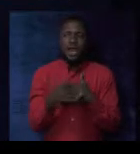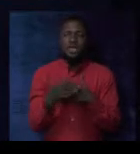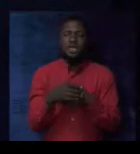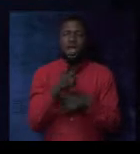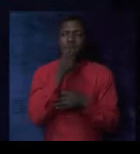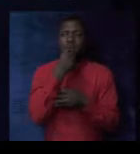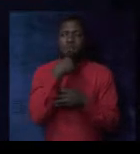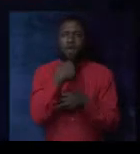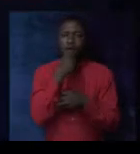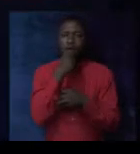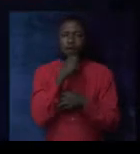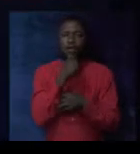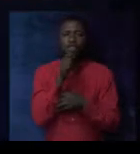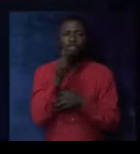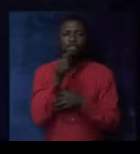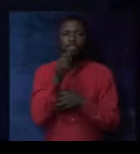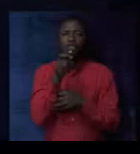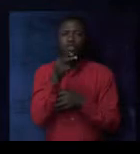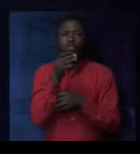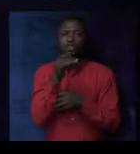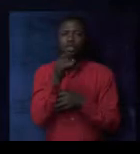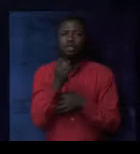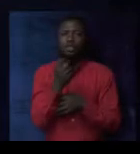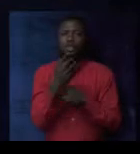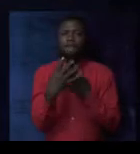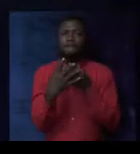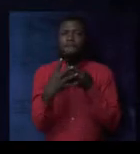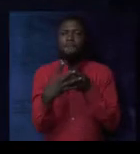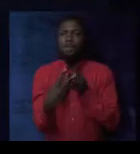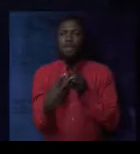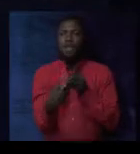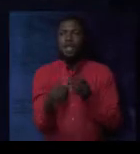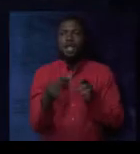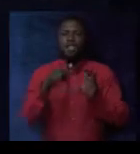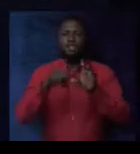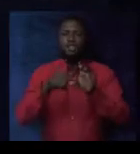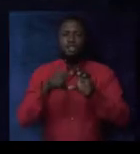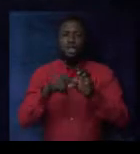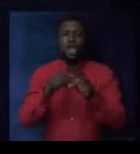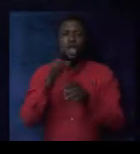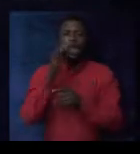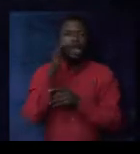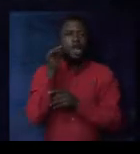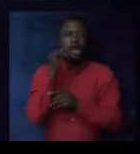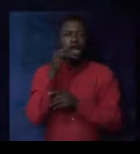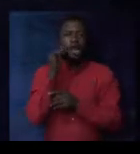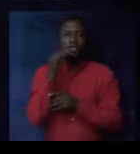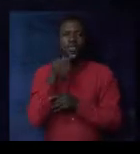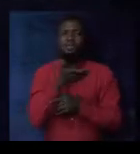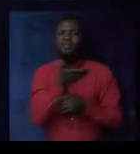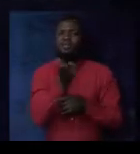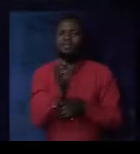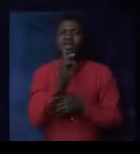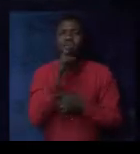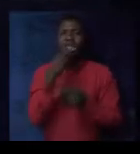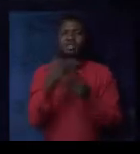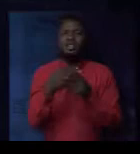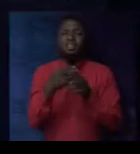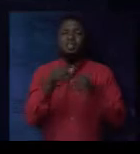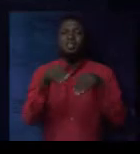bread, mango, cheese, pear, chair, cat. These are